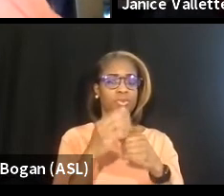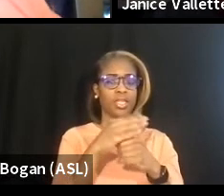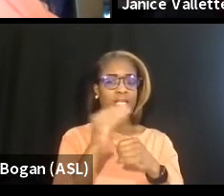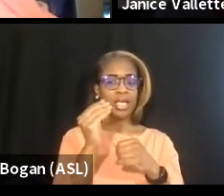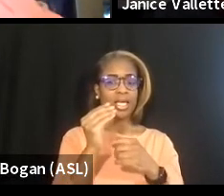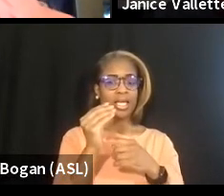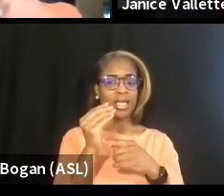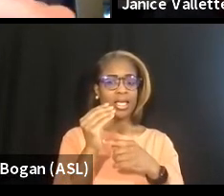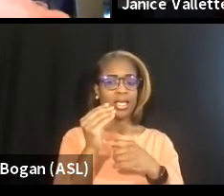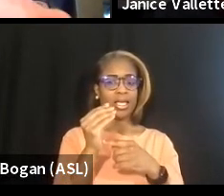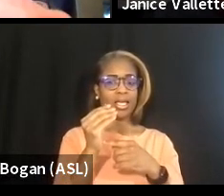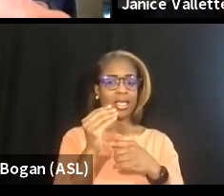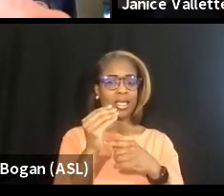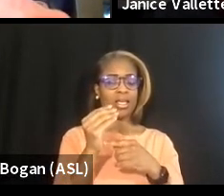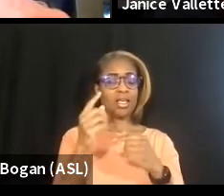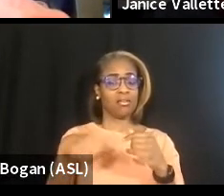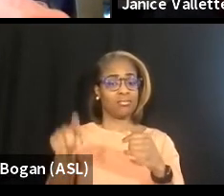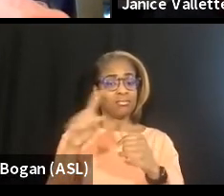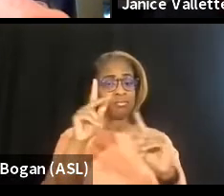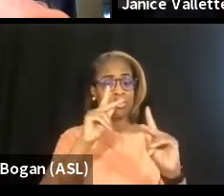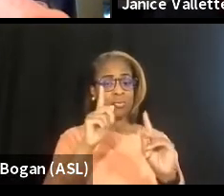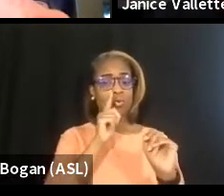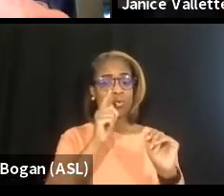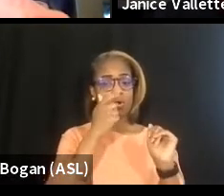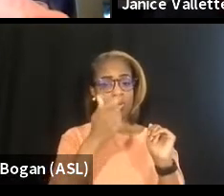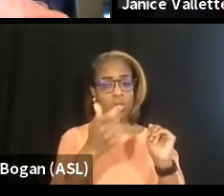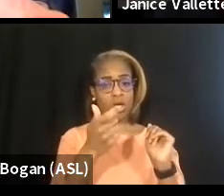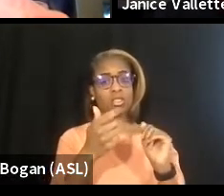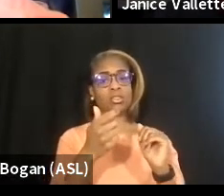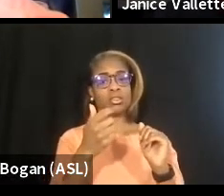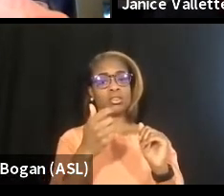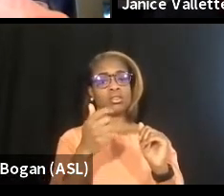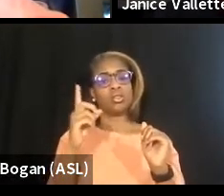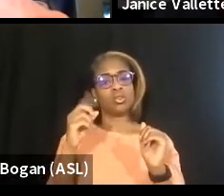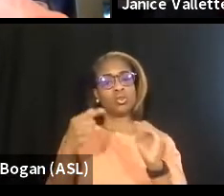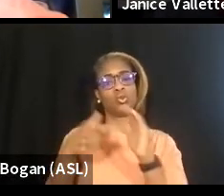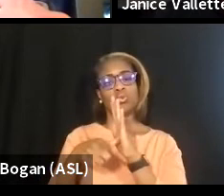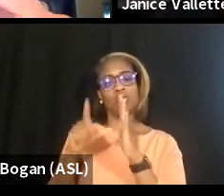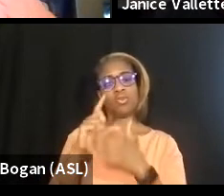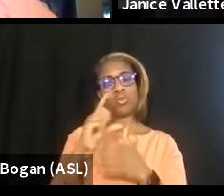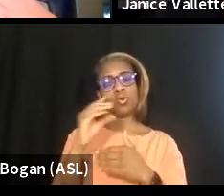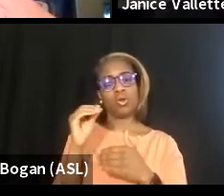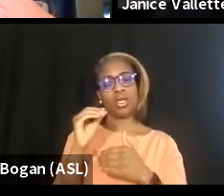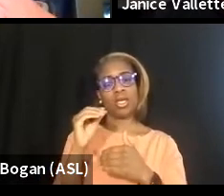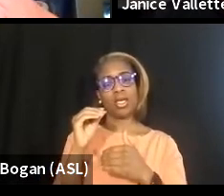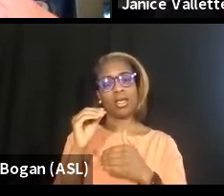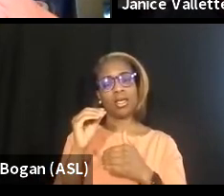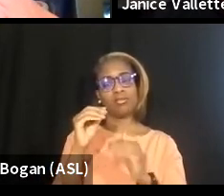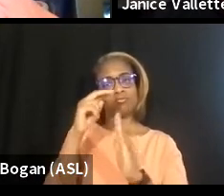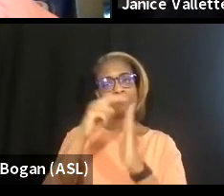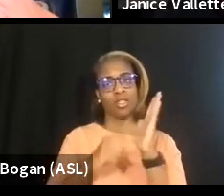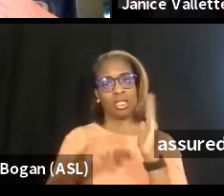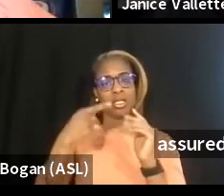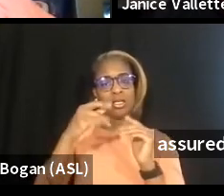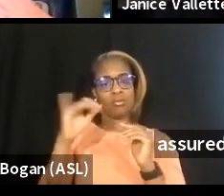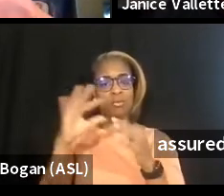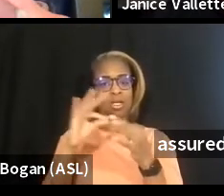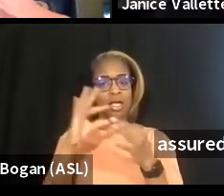For those, and rest assured to the people out in the public, we do review and look at those public comments that are